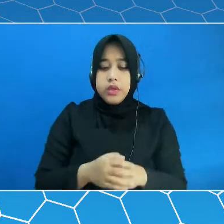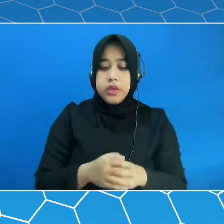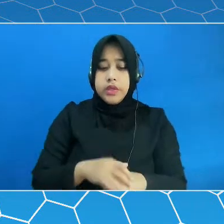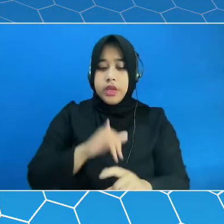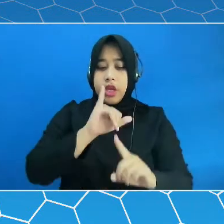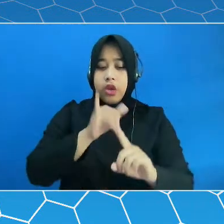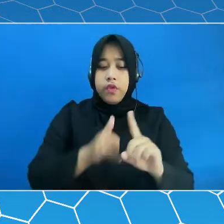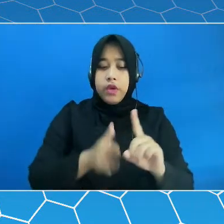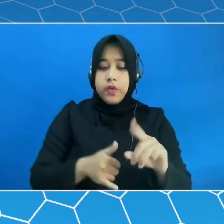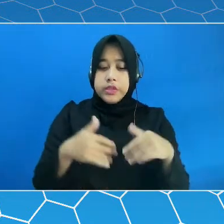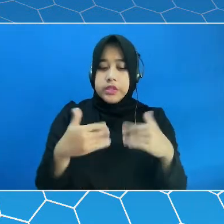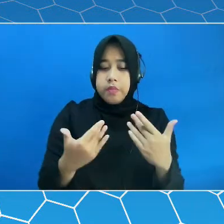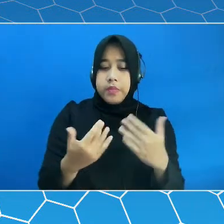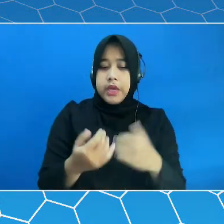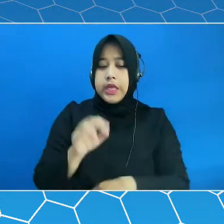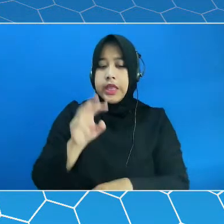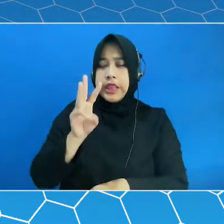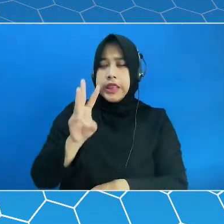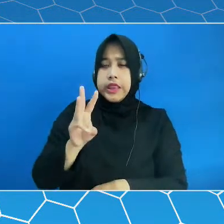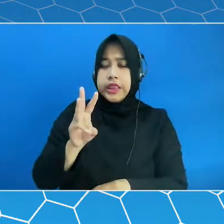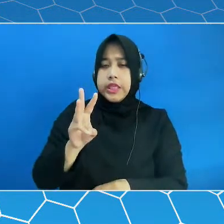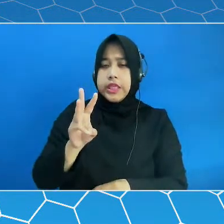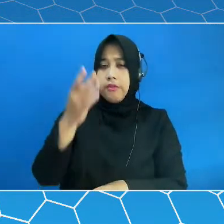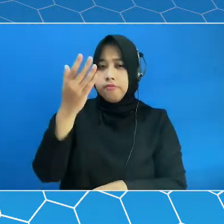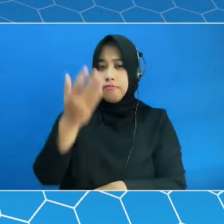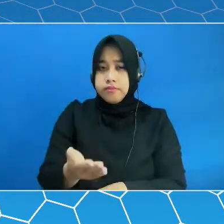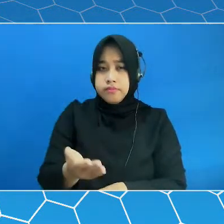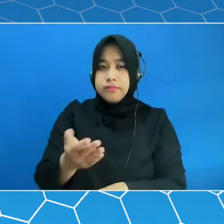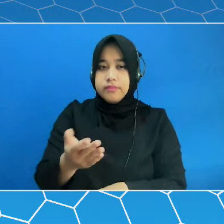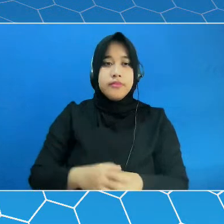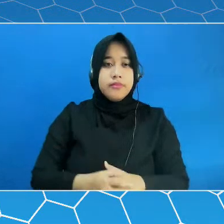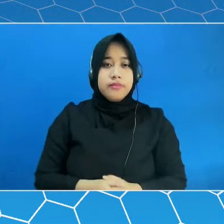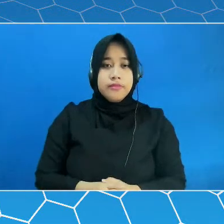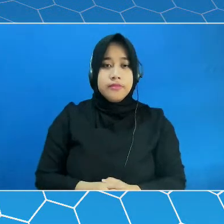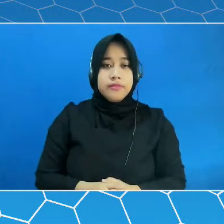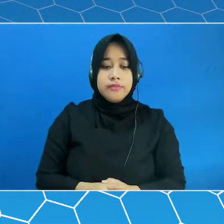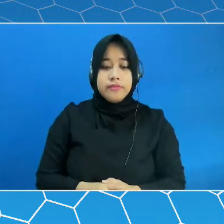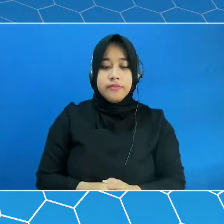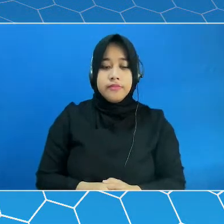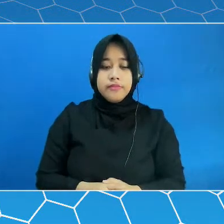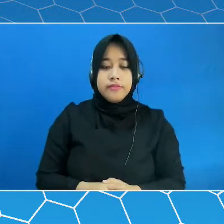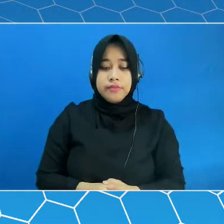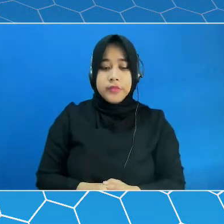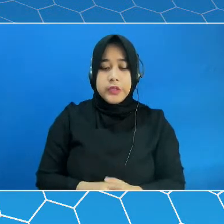against the usual standard of care. Next slide, please.